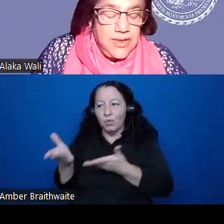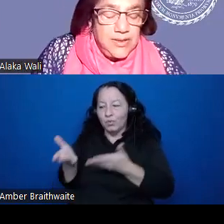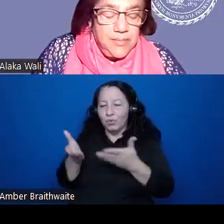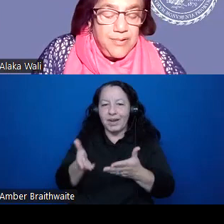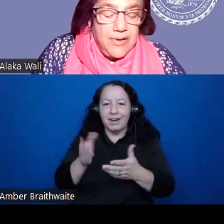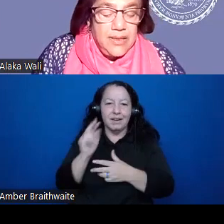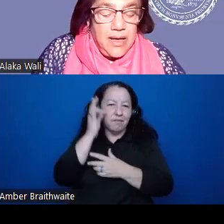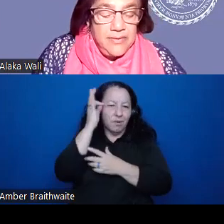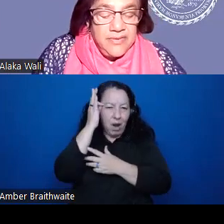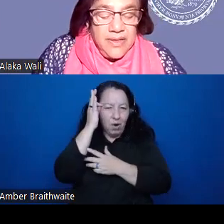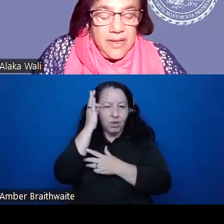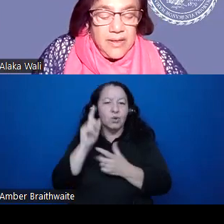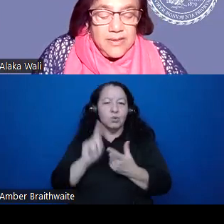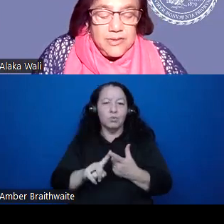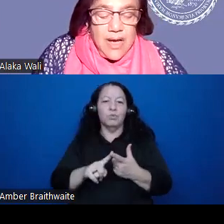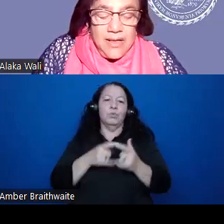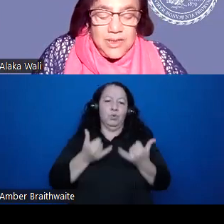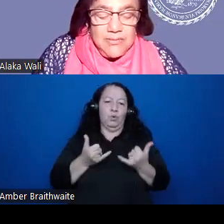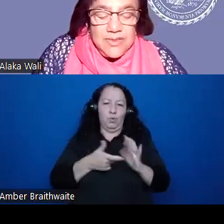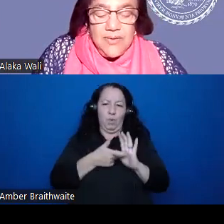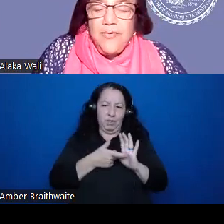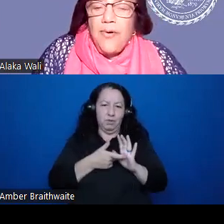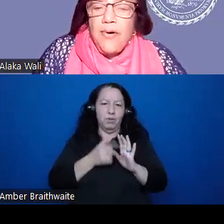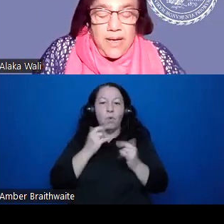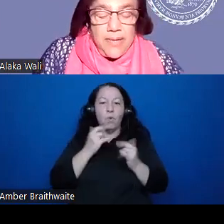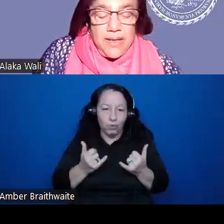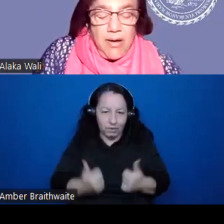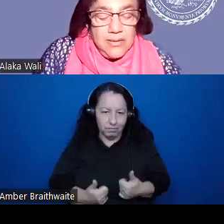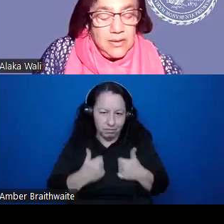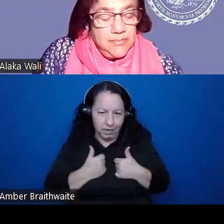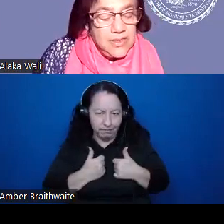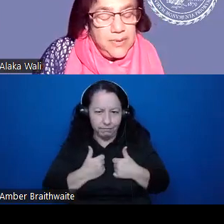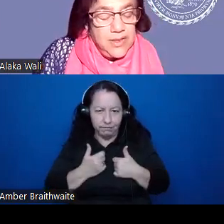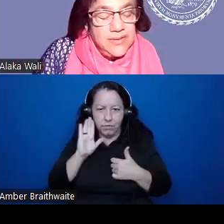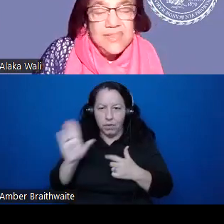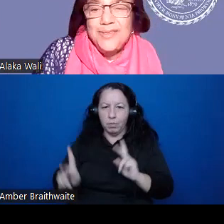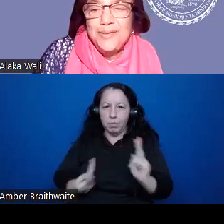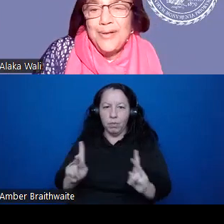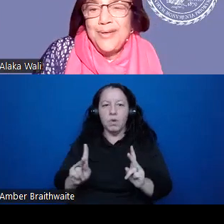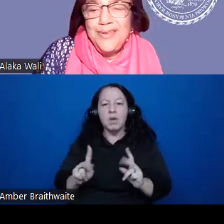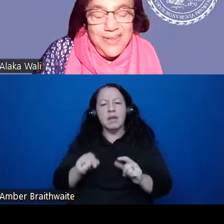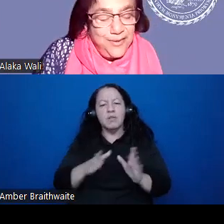representation of contemporary life. The strategy was informed by my long-term experience, as you heard in the